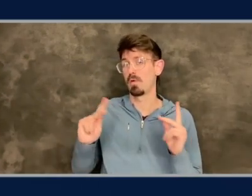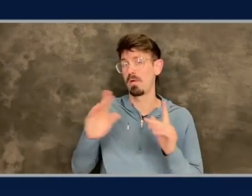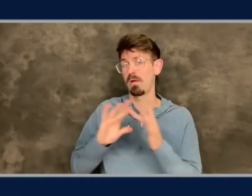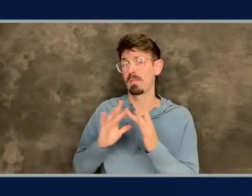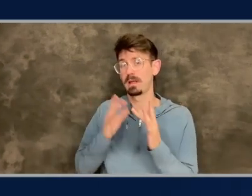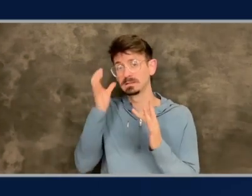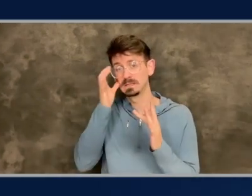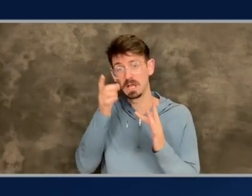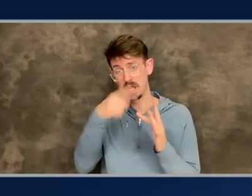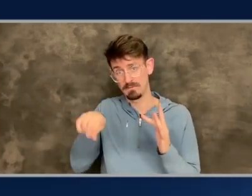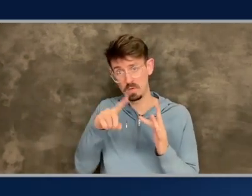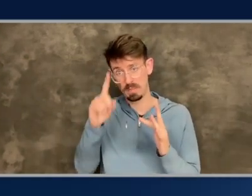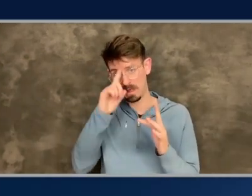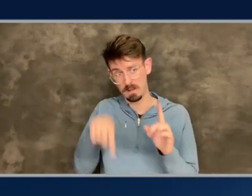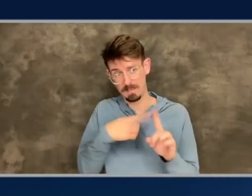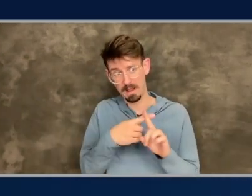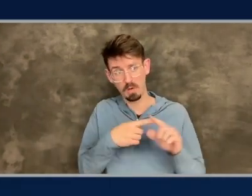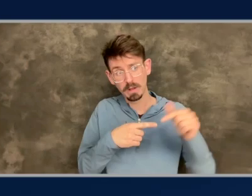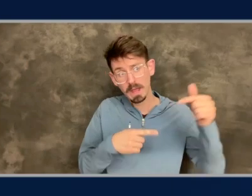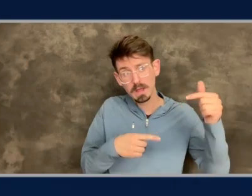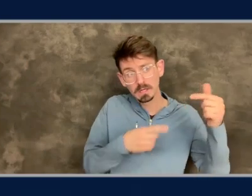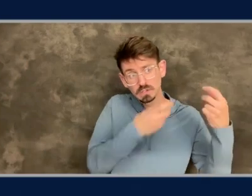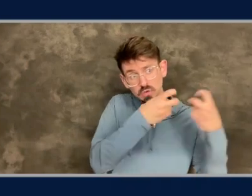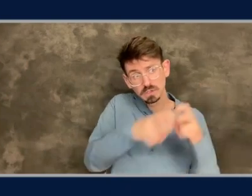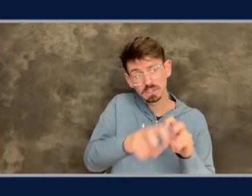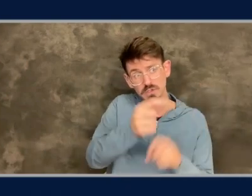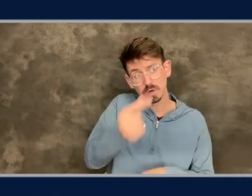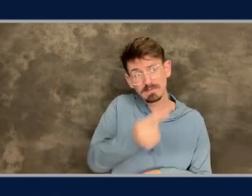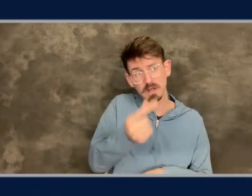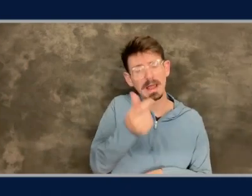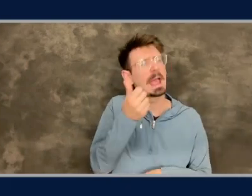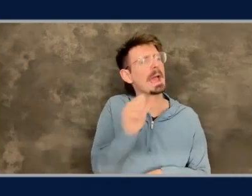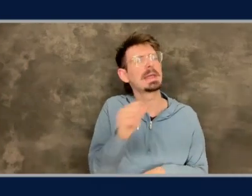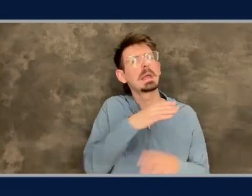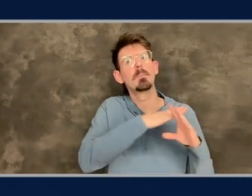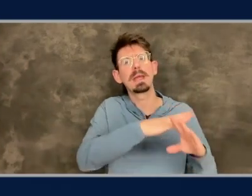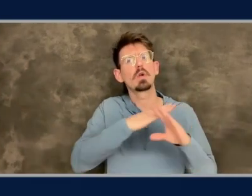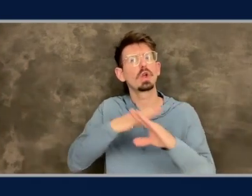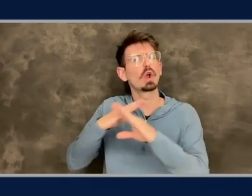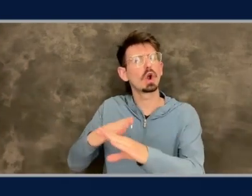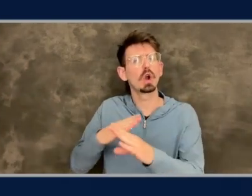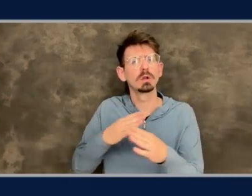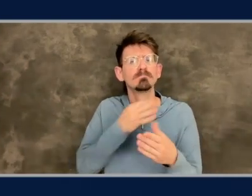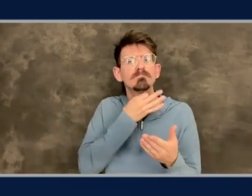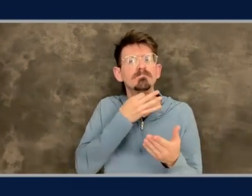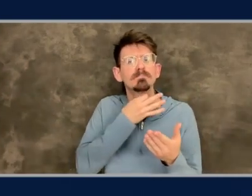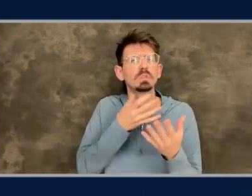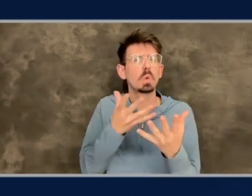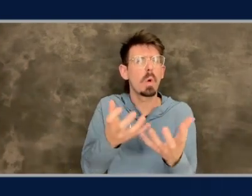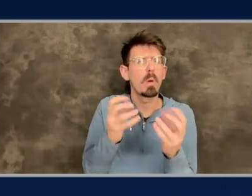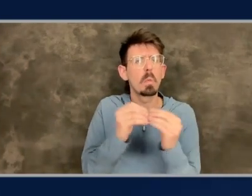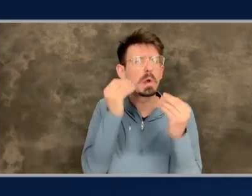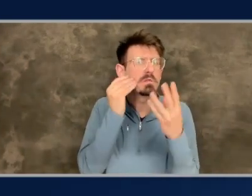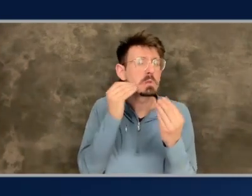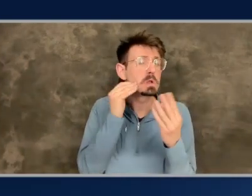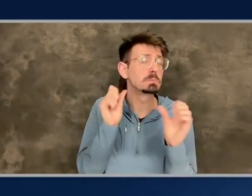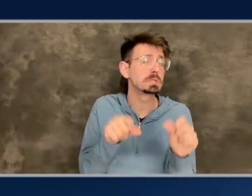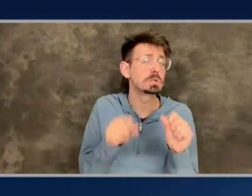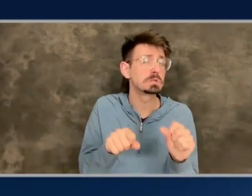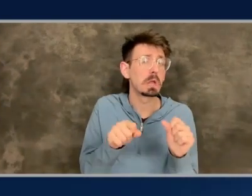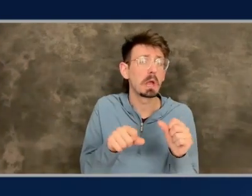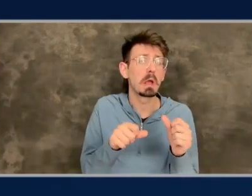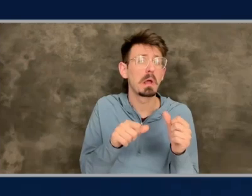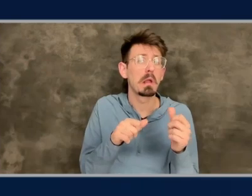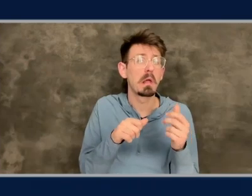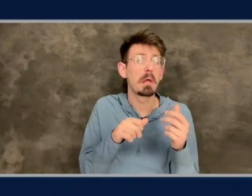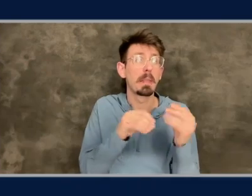to Graviton? Has there ever been a barrier that's, maybe you've wanted some more information that could potentially be on a dashboard